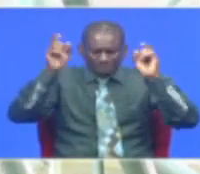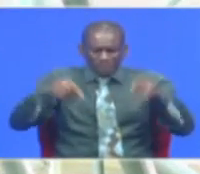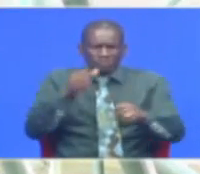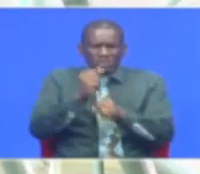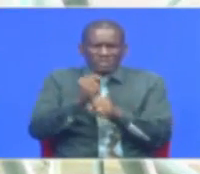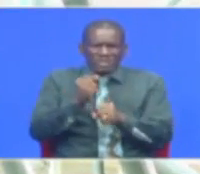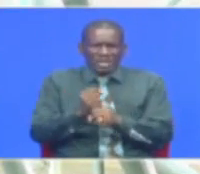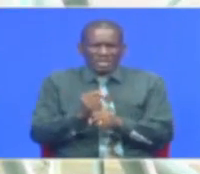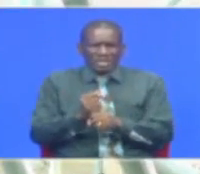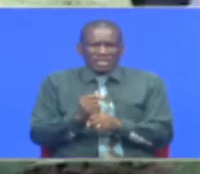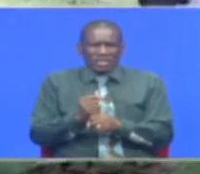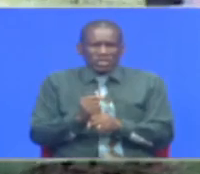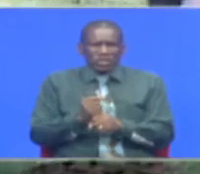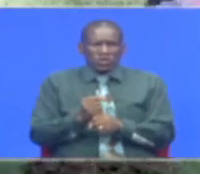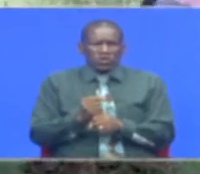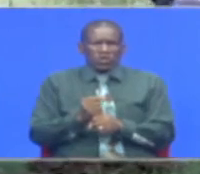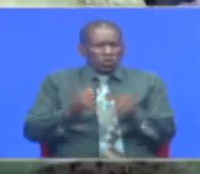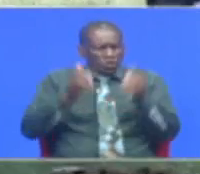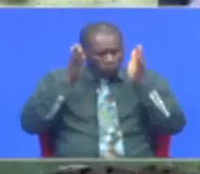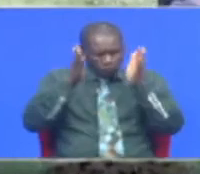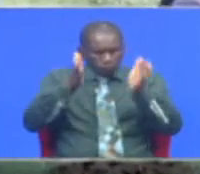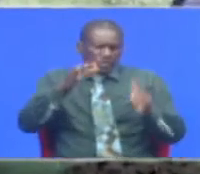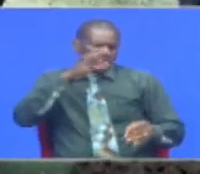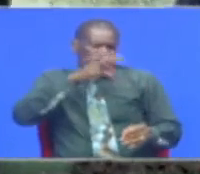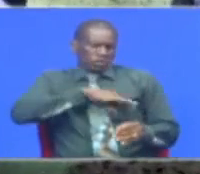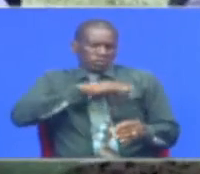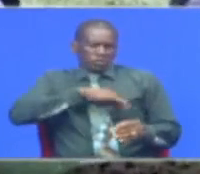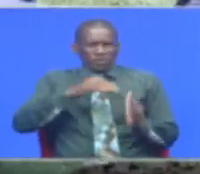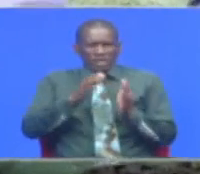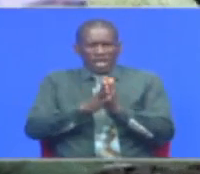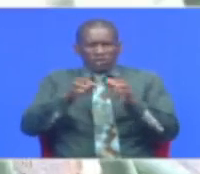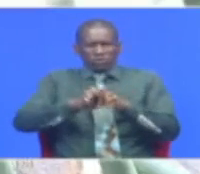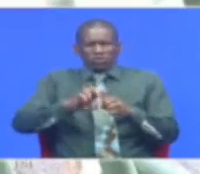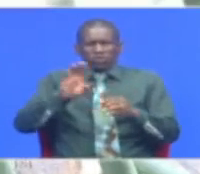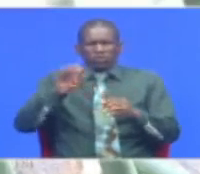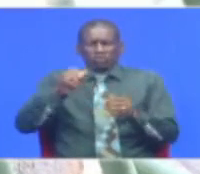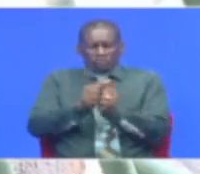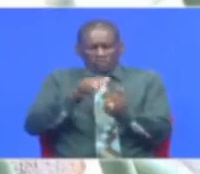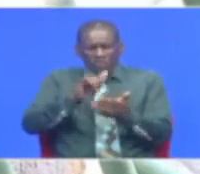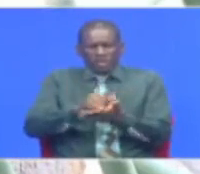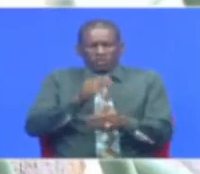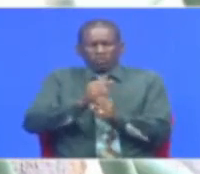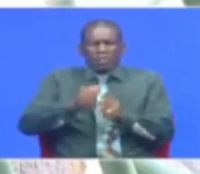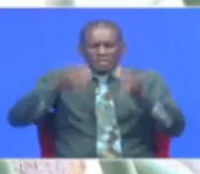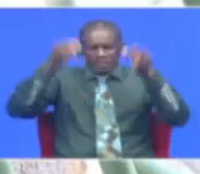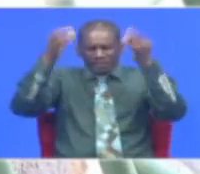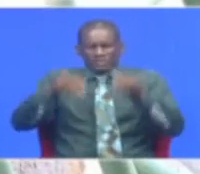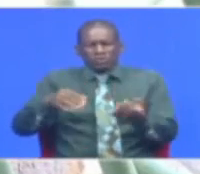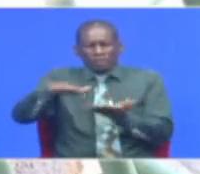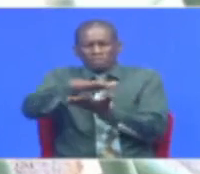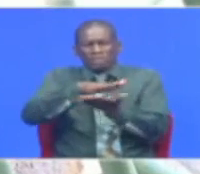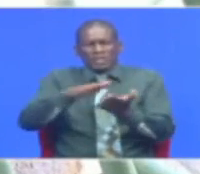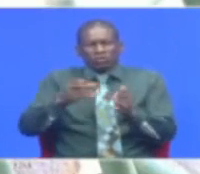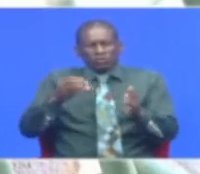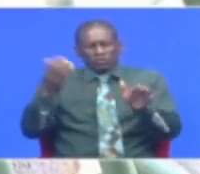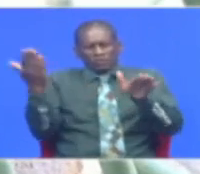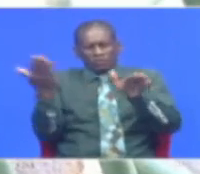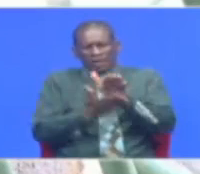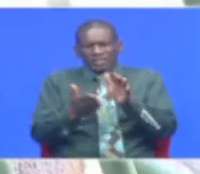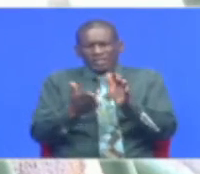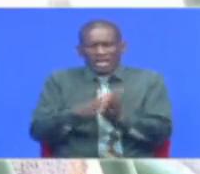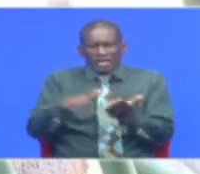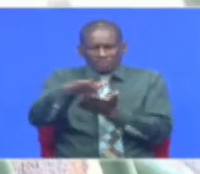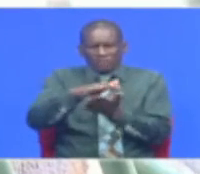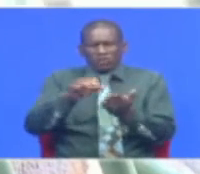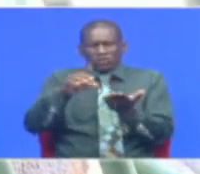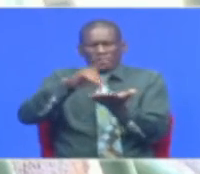done looking into the profitability, and by that you make decisions based on the records and based on the data